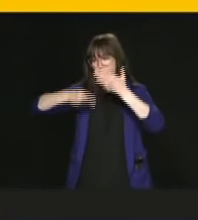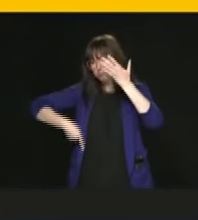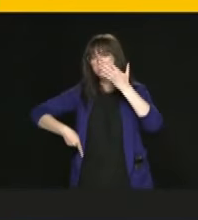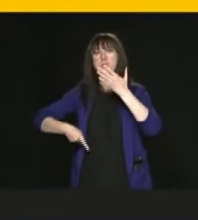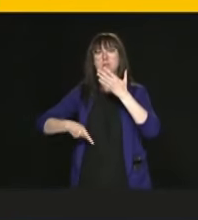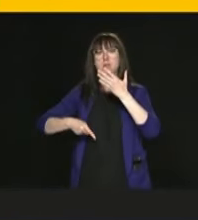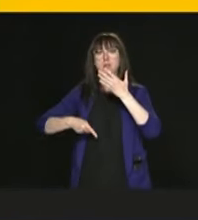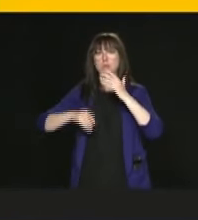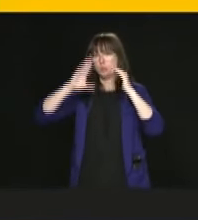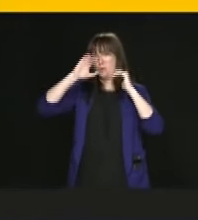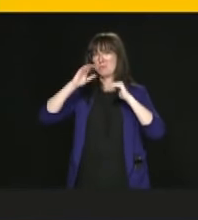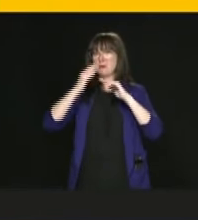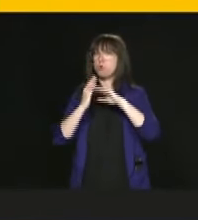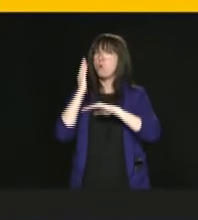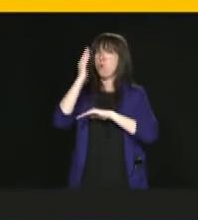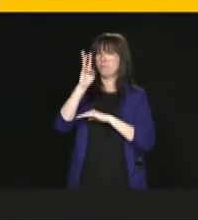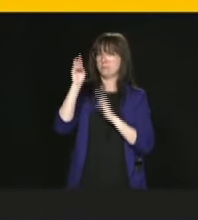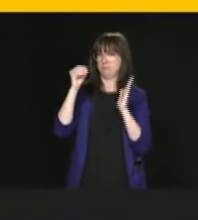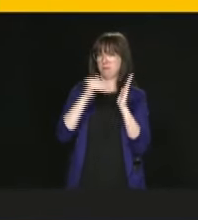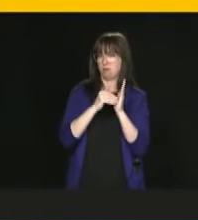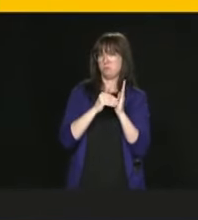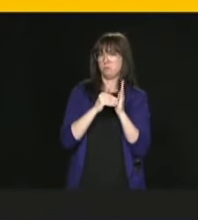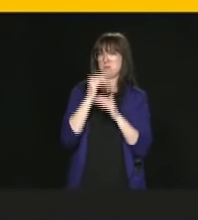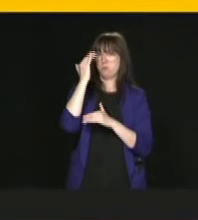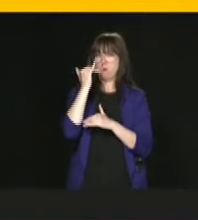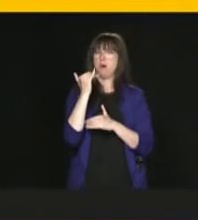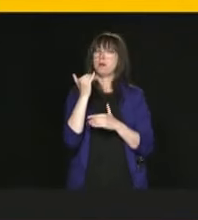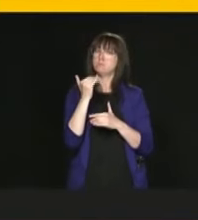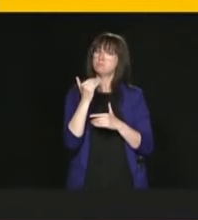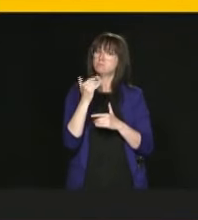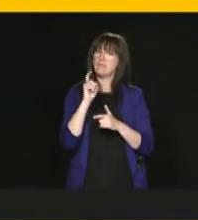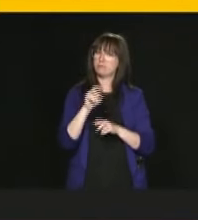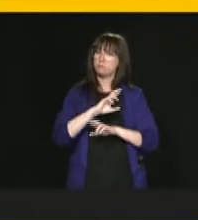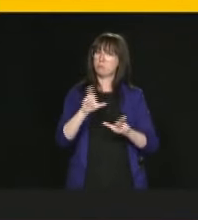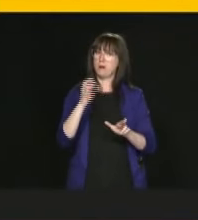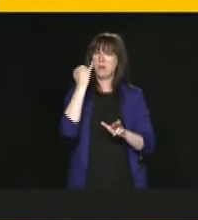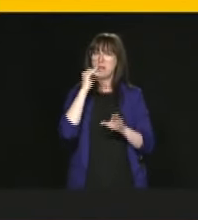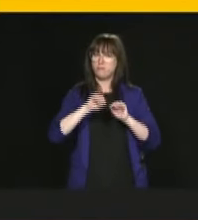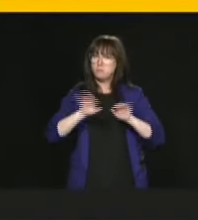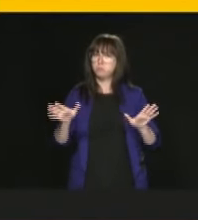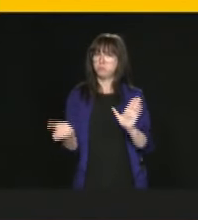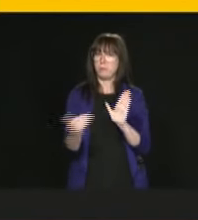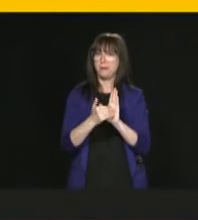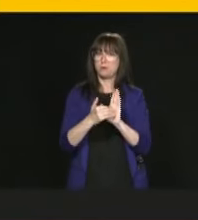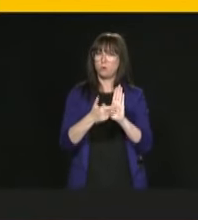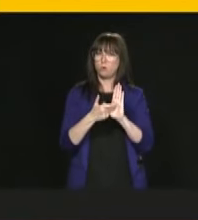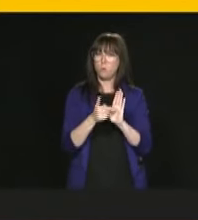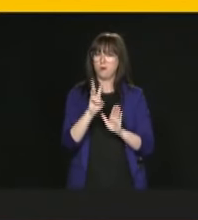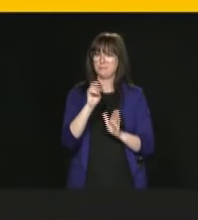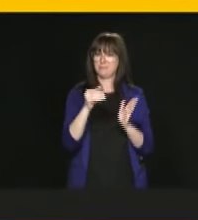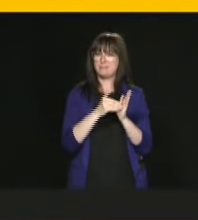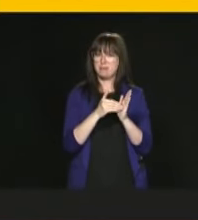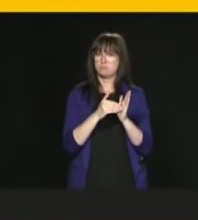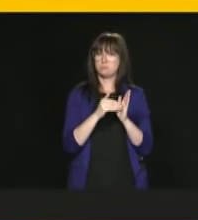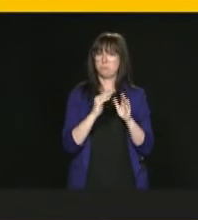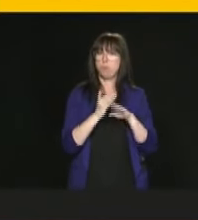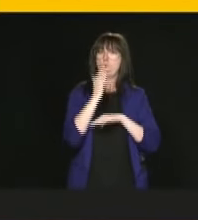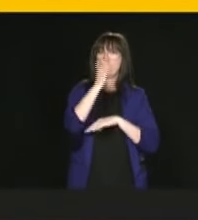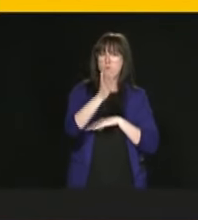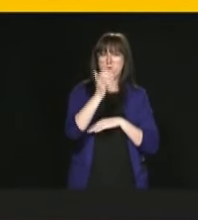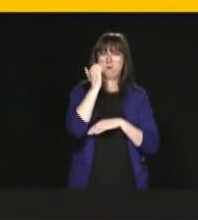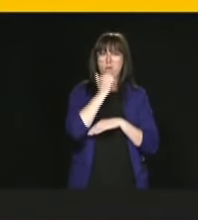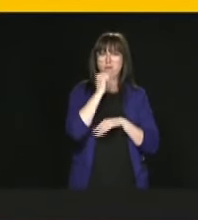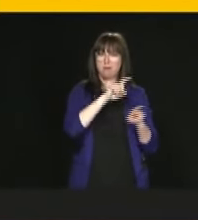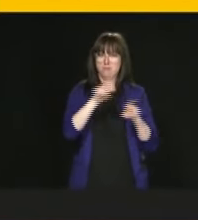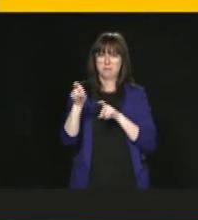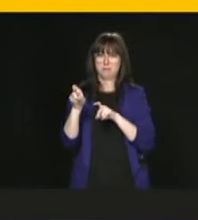for resurgences, et cetera. But each jurisdiction may have their own reasons as to why they haven't. They've